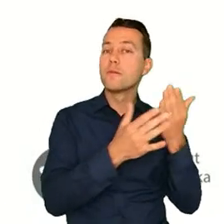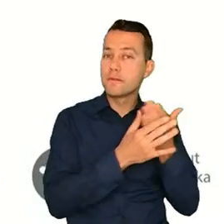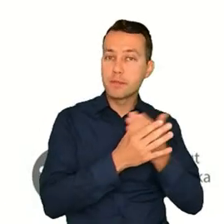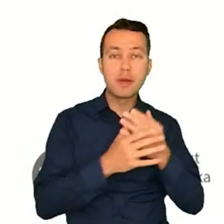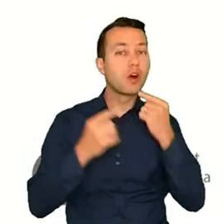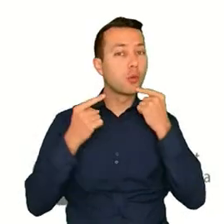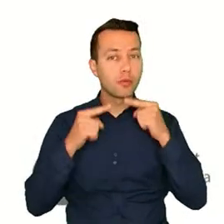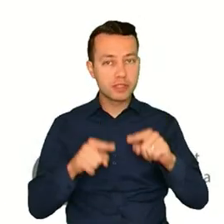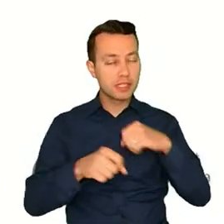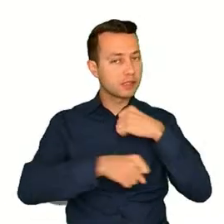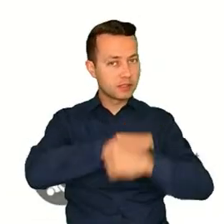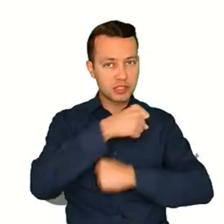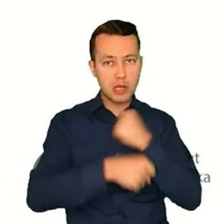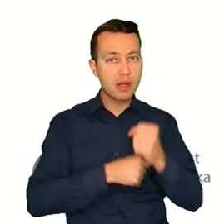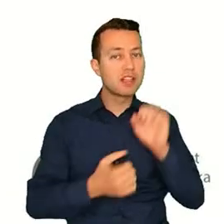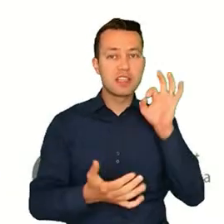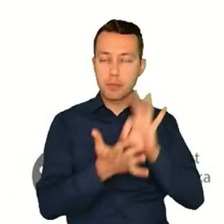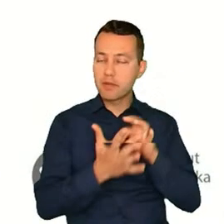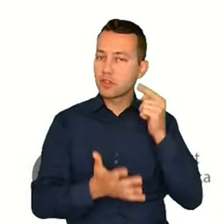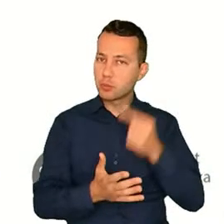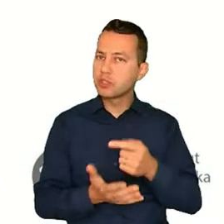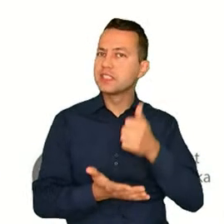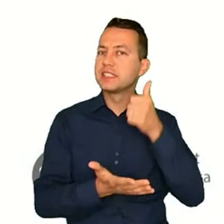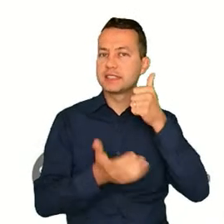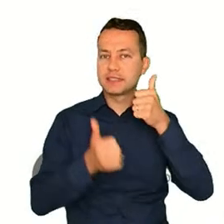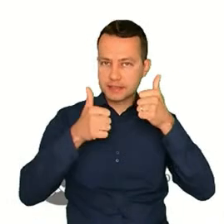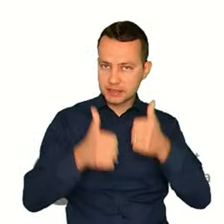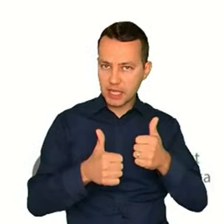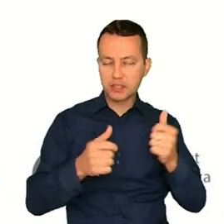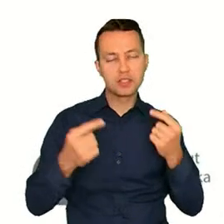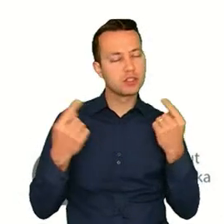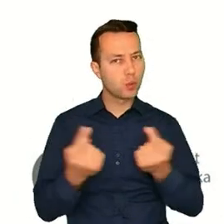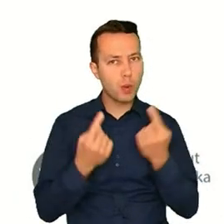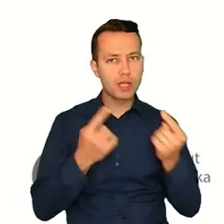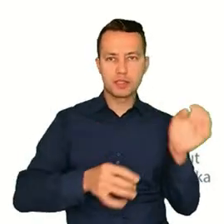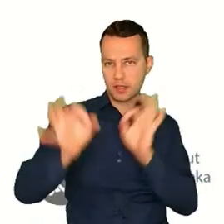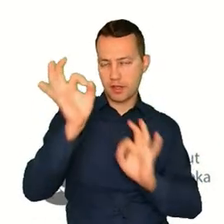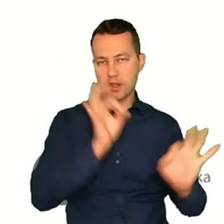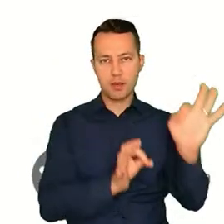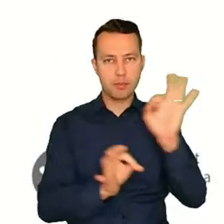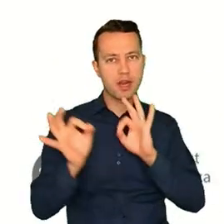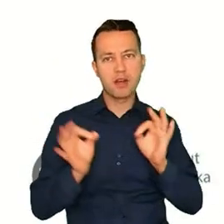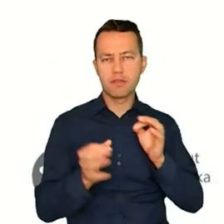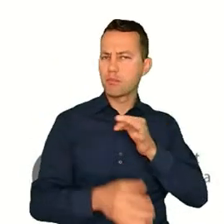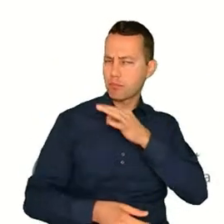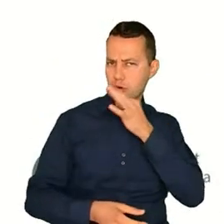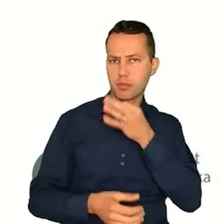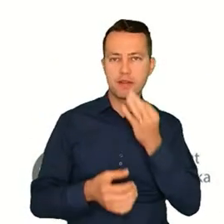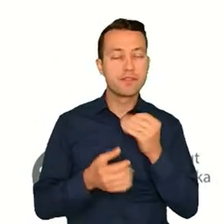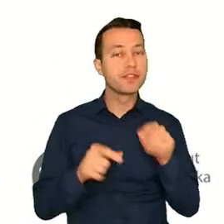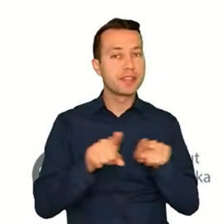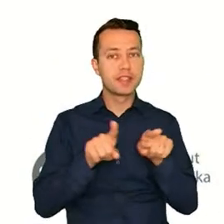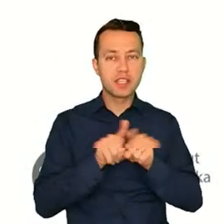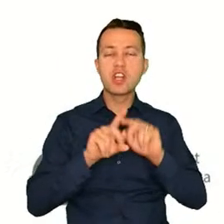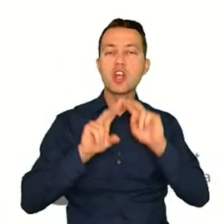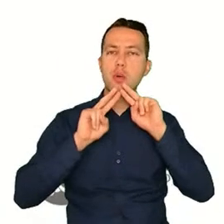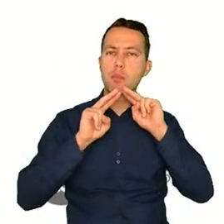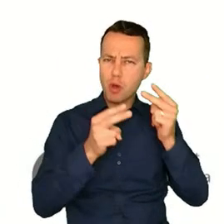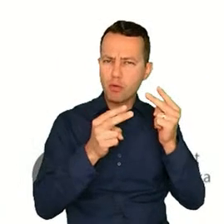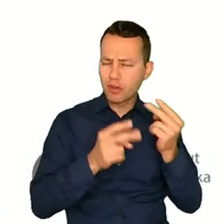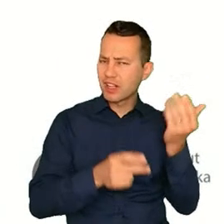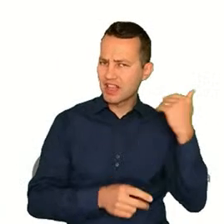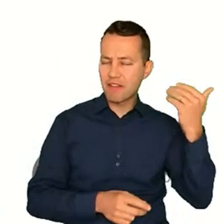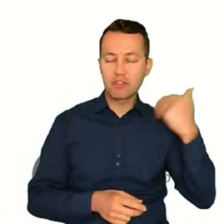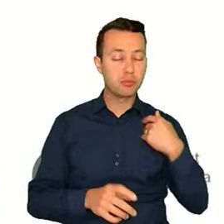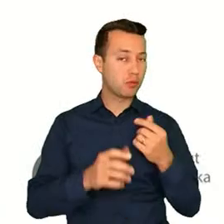in such a situation the enterprise will be responsible for repairing this situation, and wherever possible